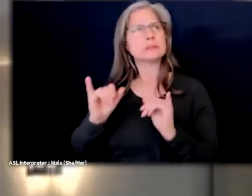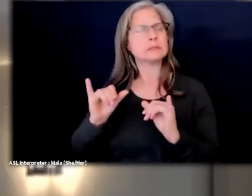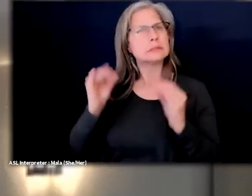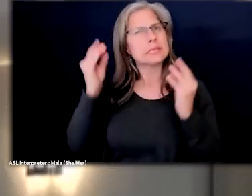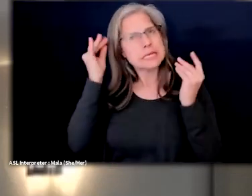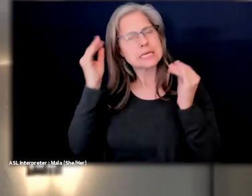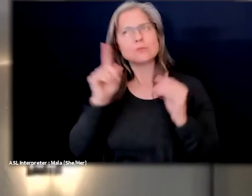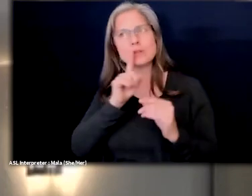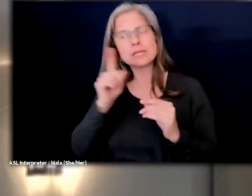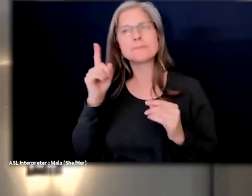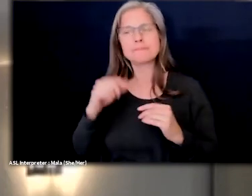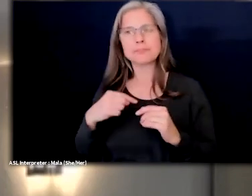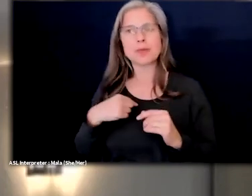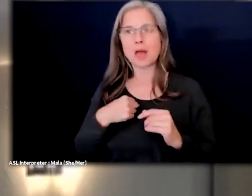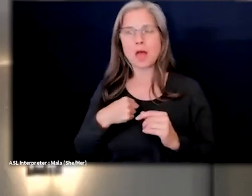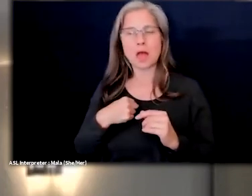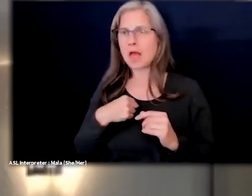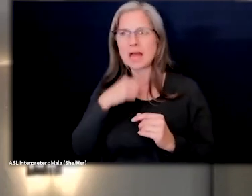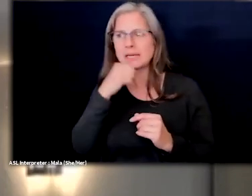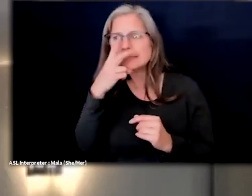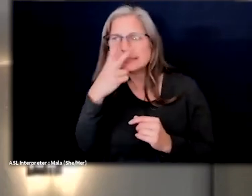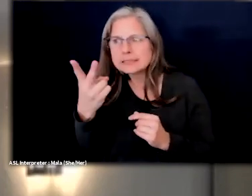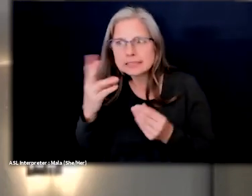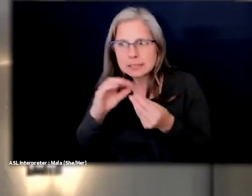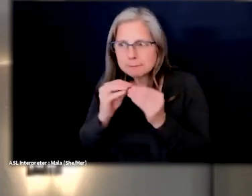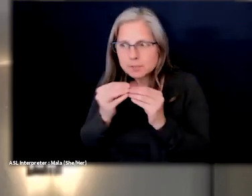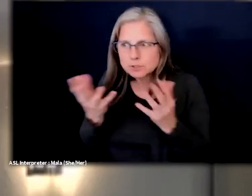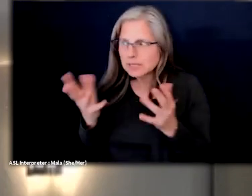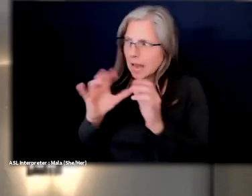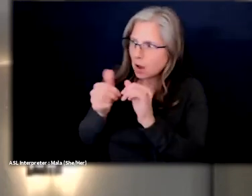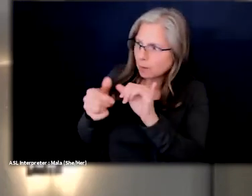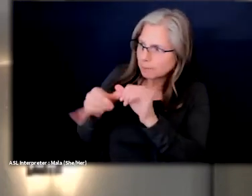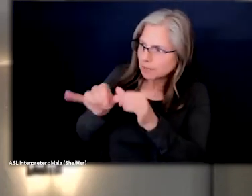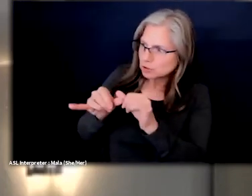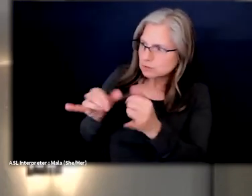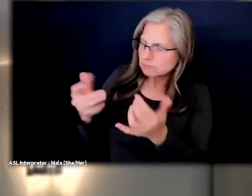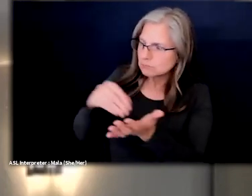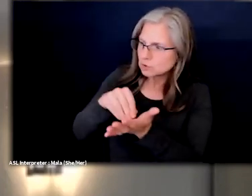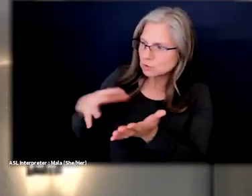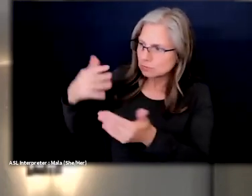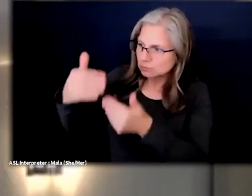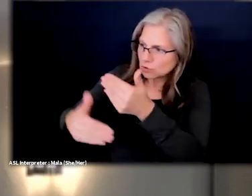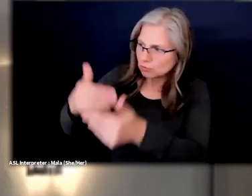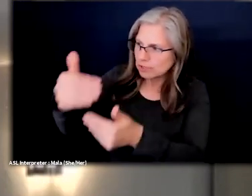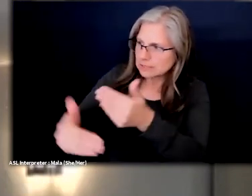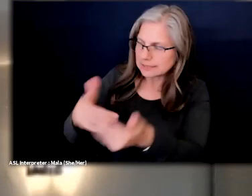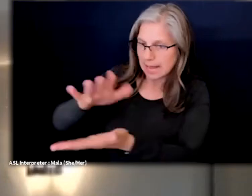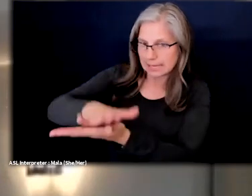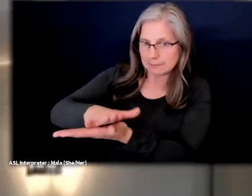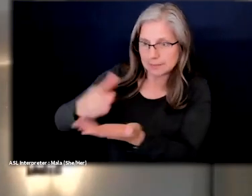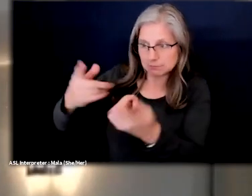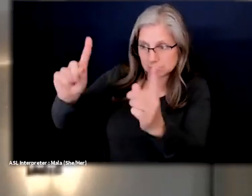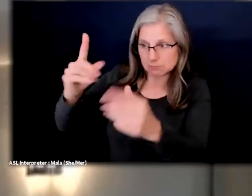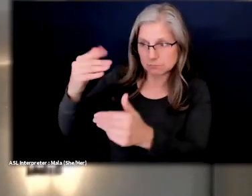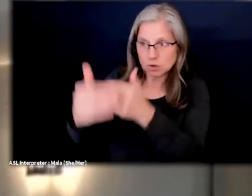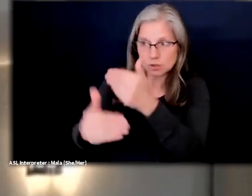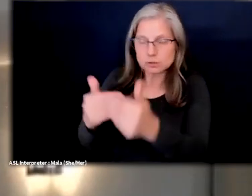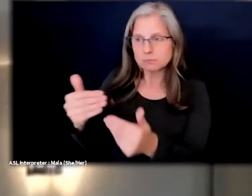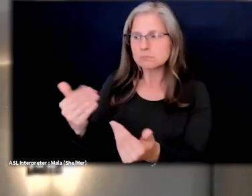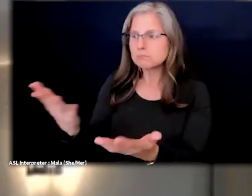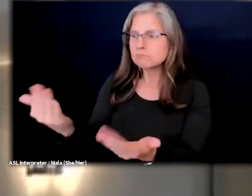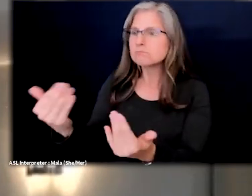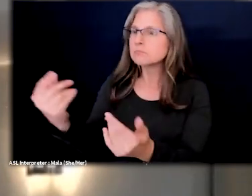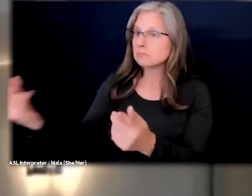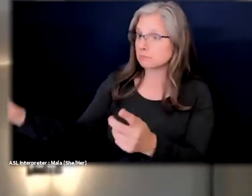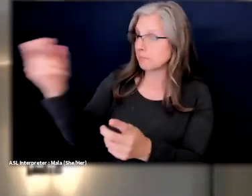this. I didn't see how we are measuring the student progress, the academic progress. So I'd like to, if you could bring